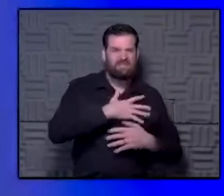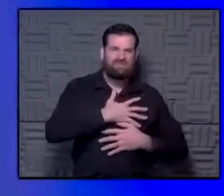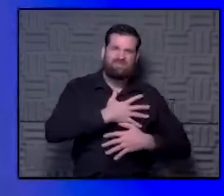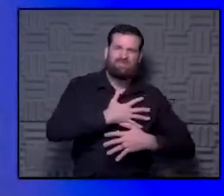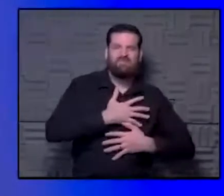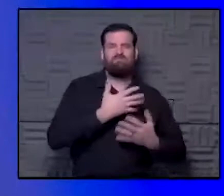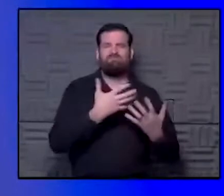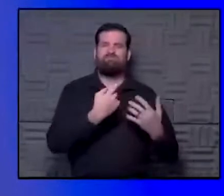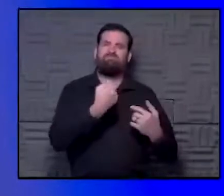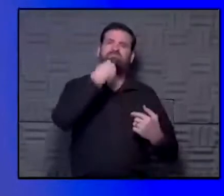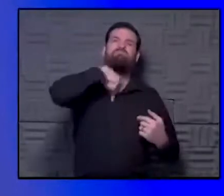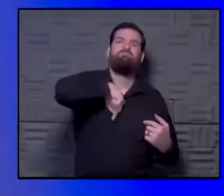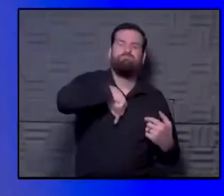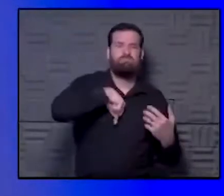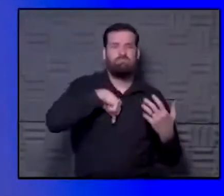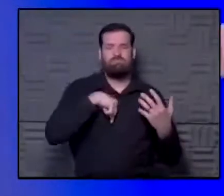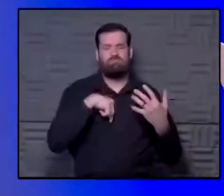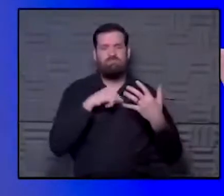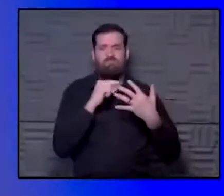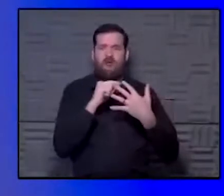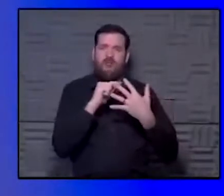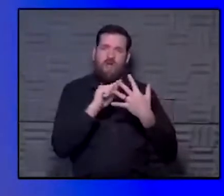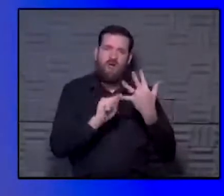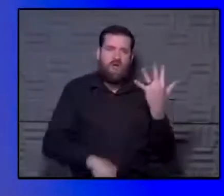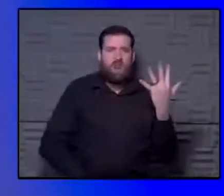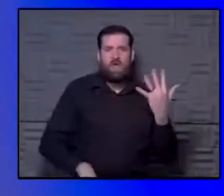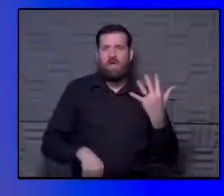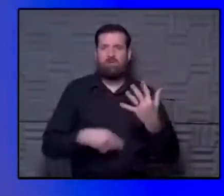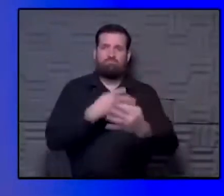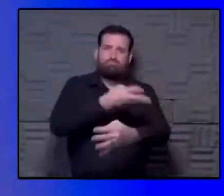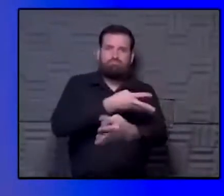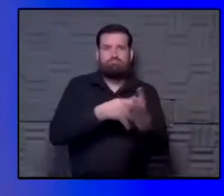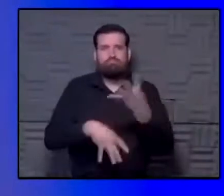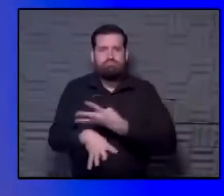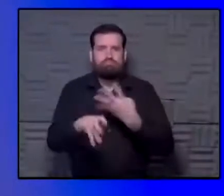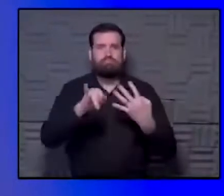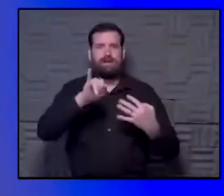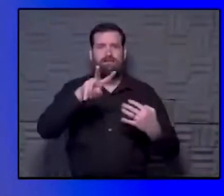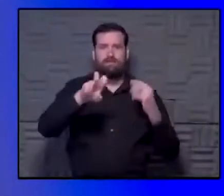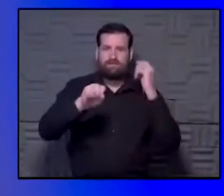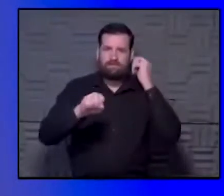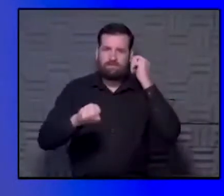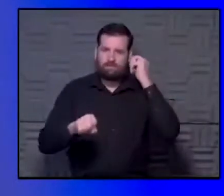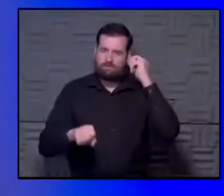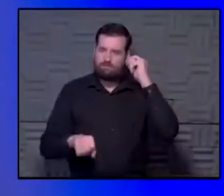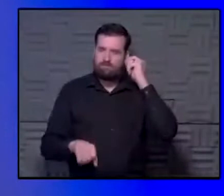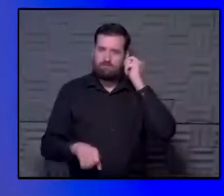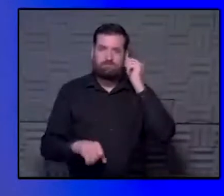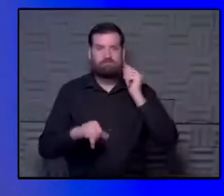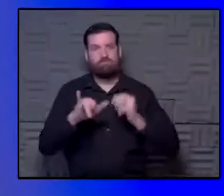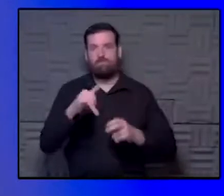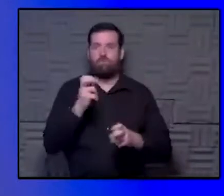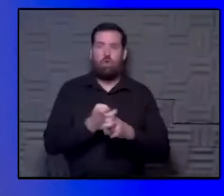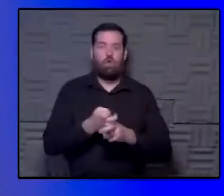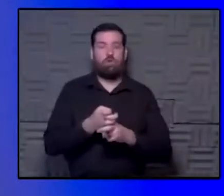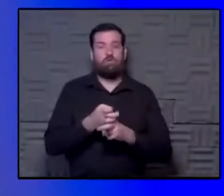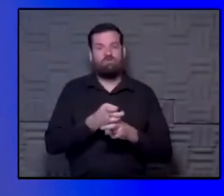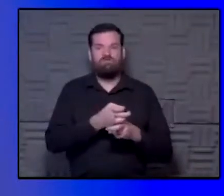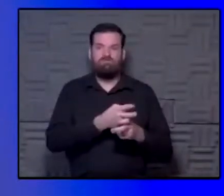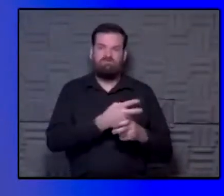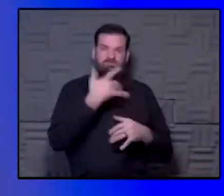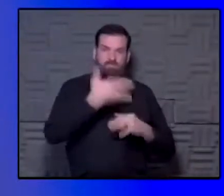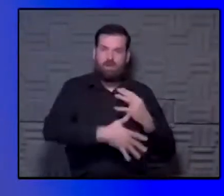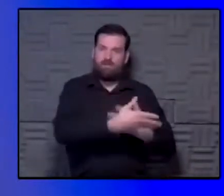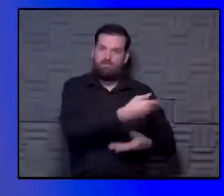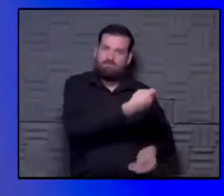and the trach and numerous of IV bags, that was hard. And her being on dialysis